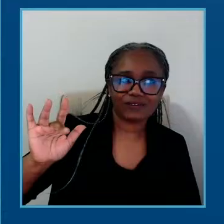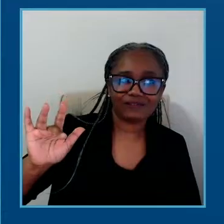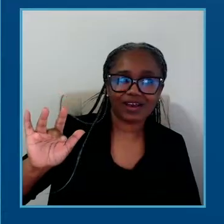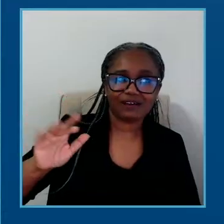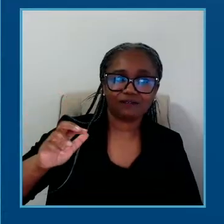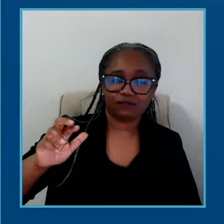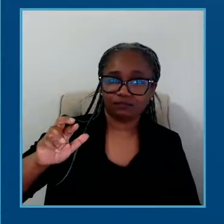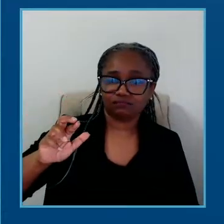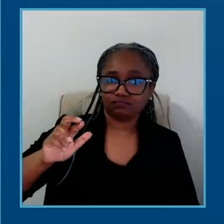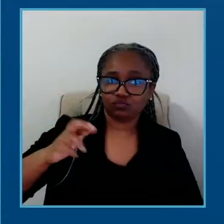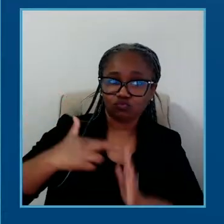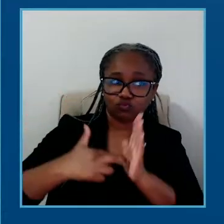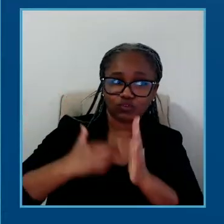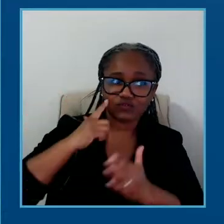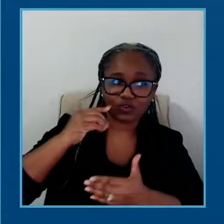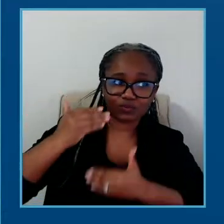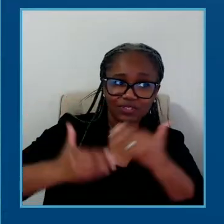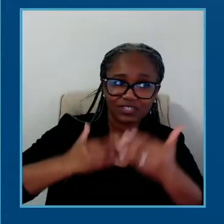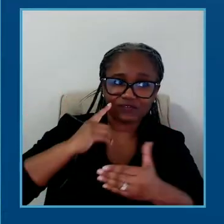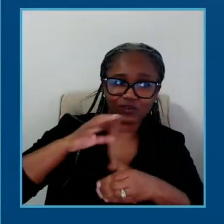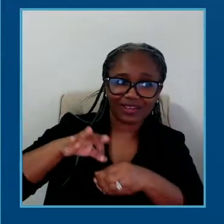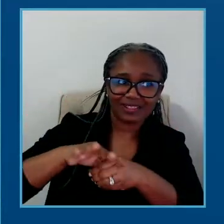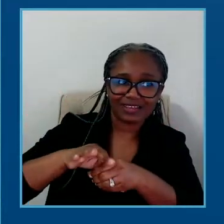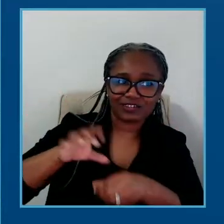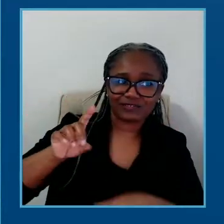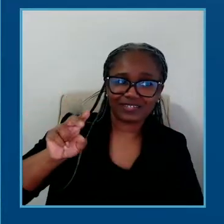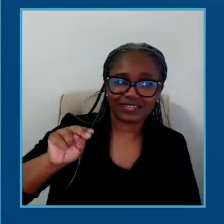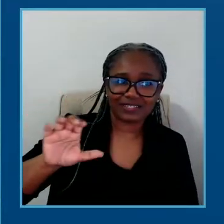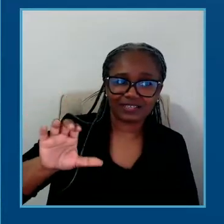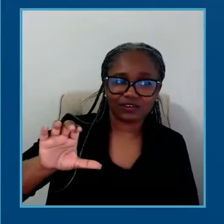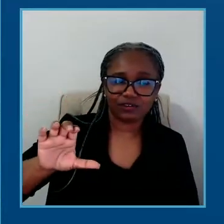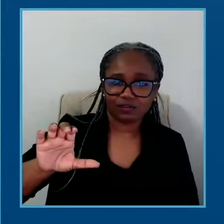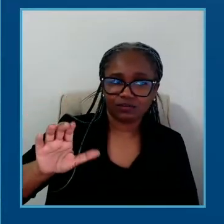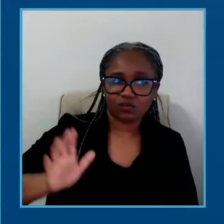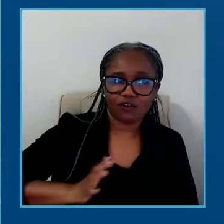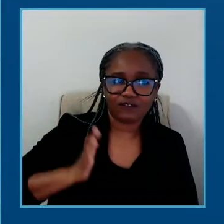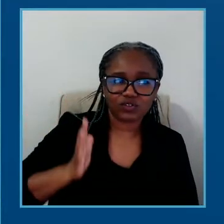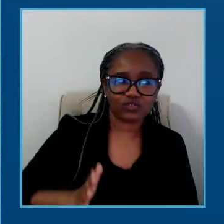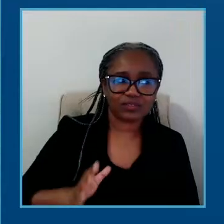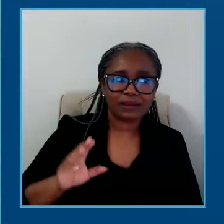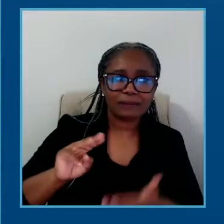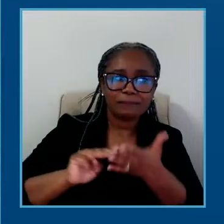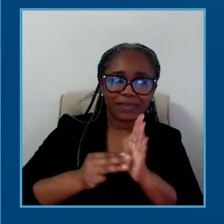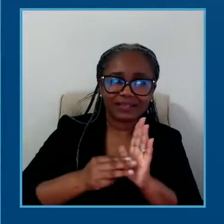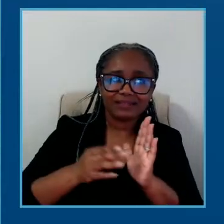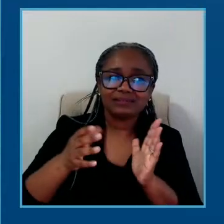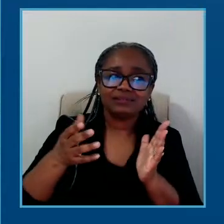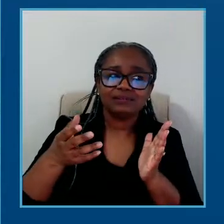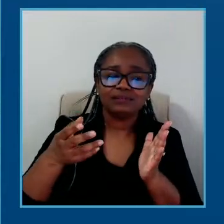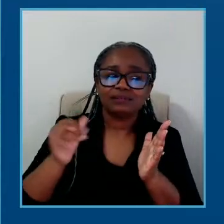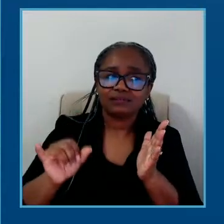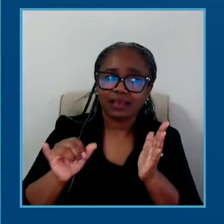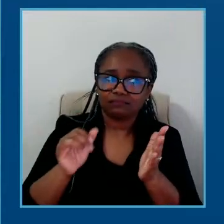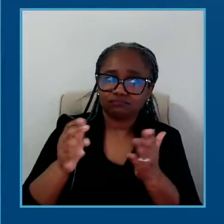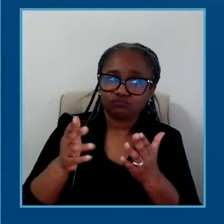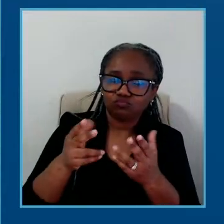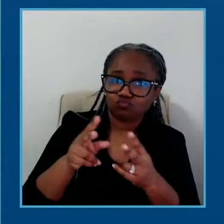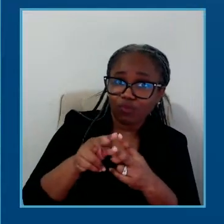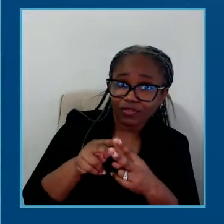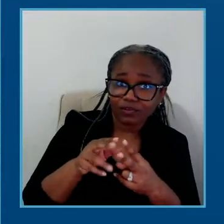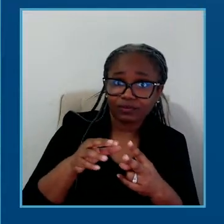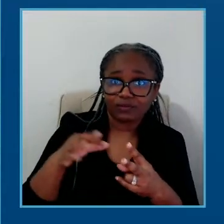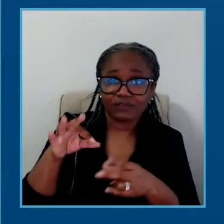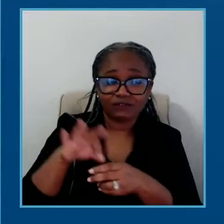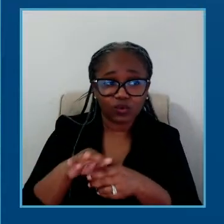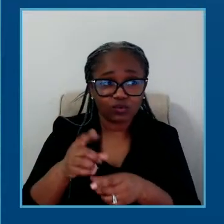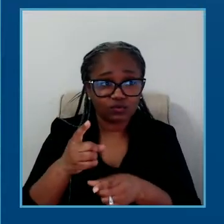chair. Is his interpretation of the rule consistent with applicable DNC rules, including the charter, fundamental